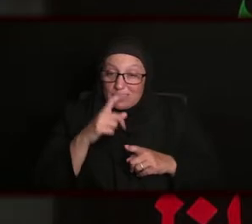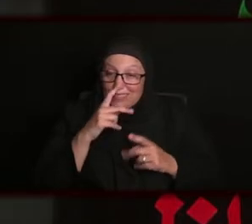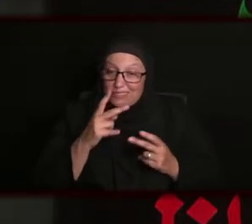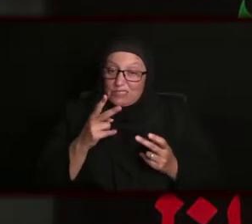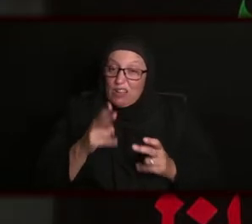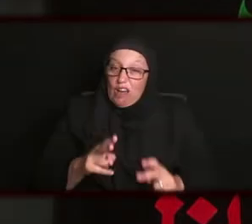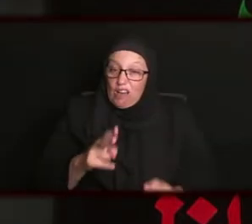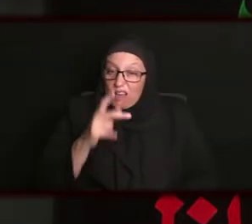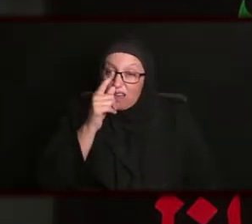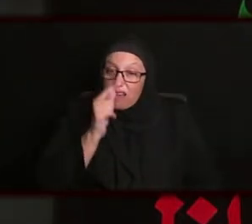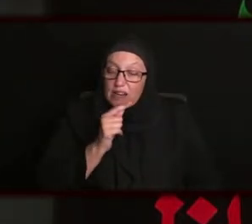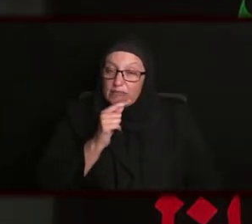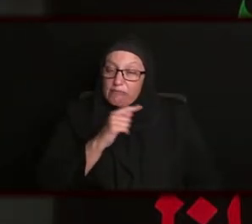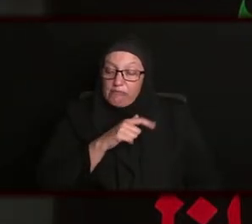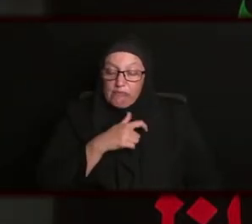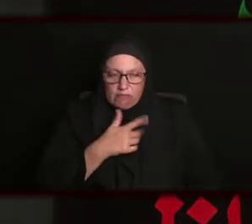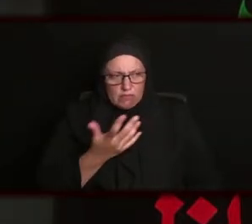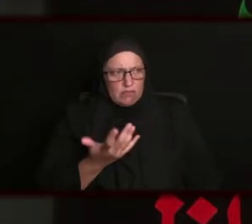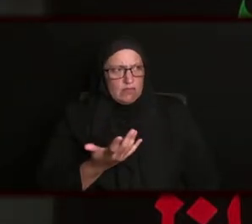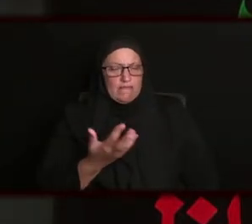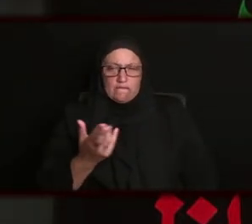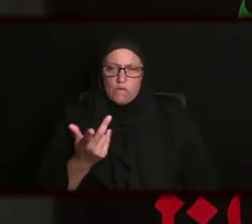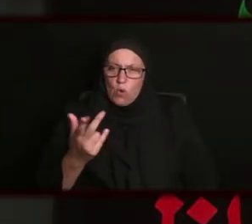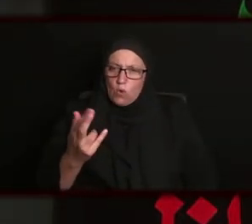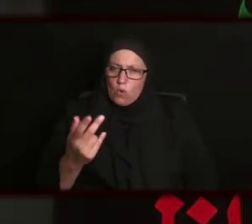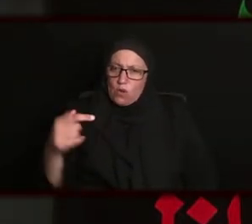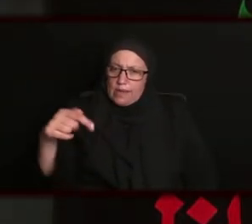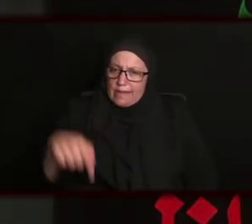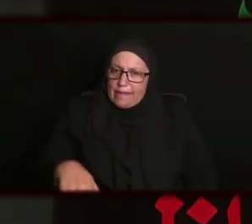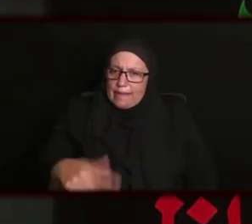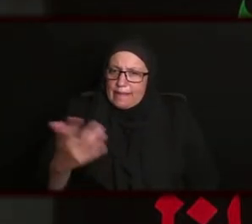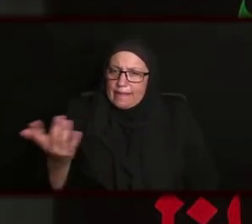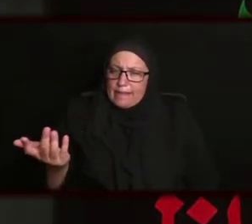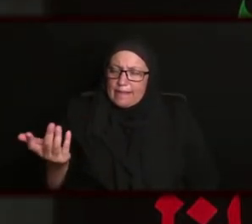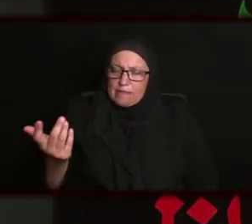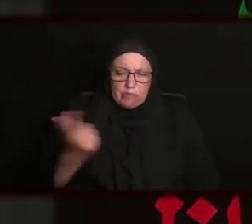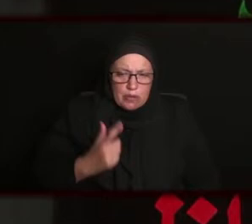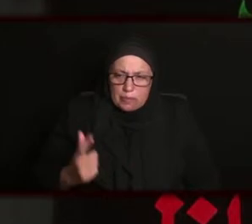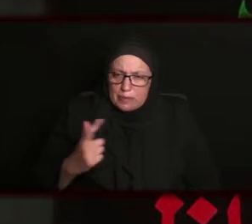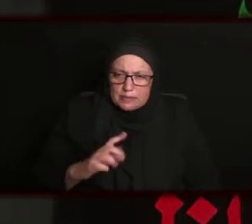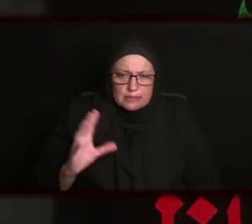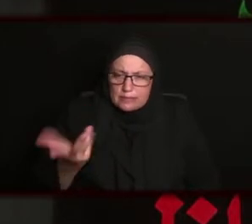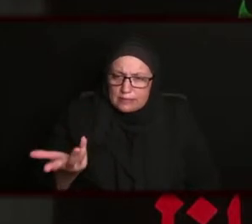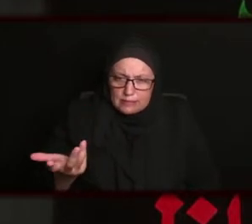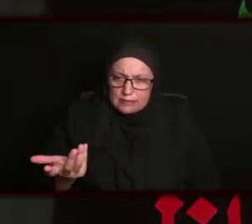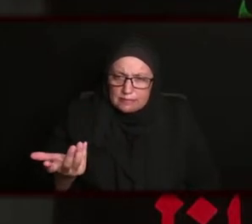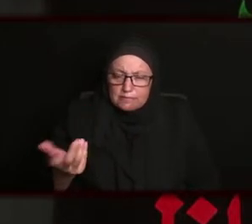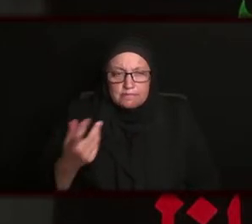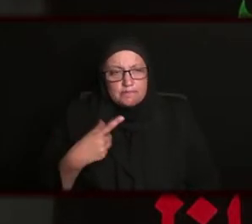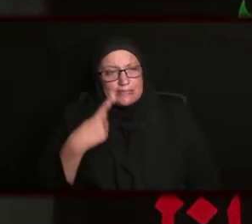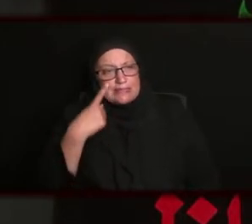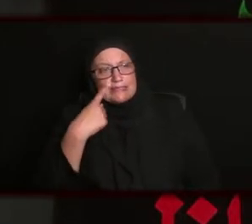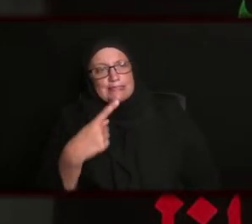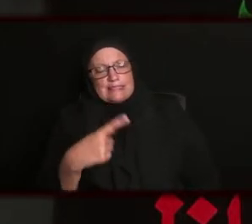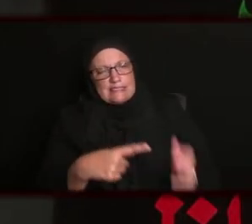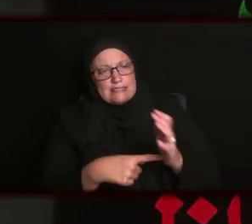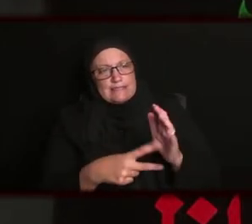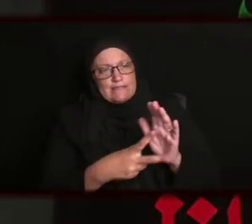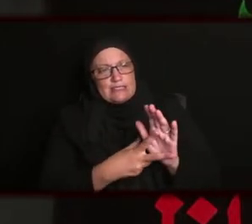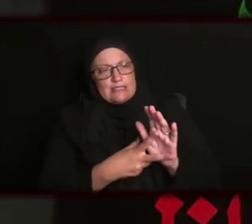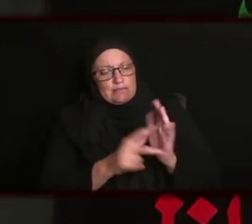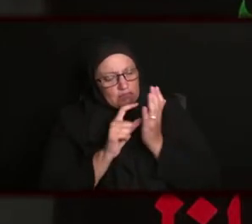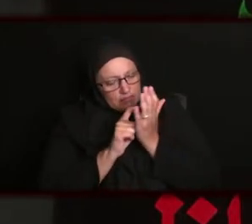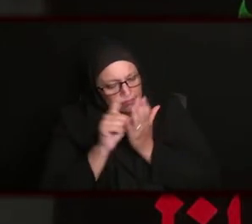sometimes. We ask ourselves, what is my purpose? When we see those images on television and on social